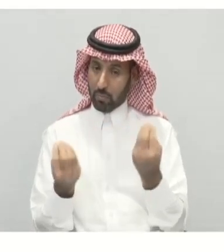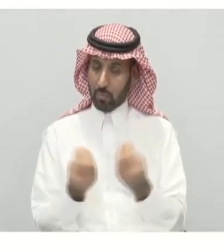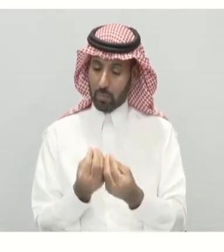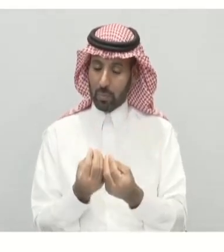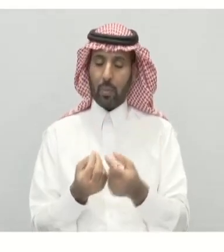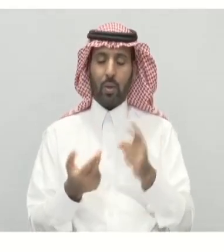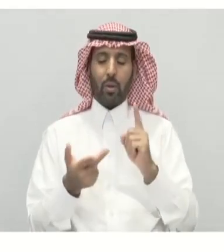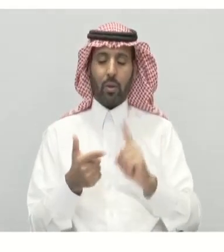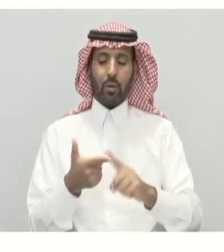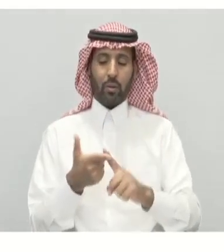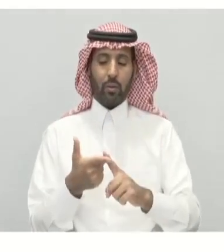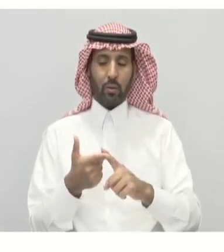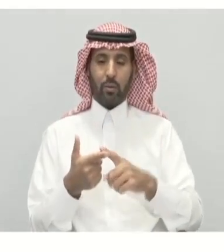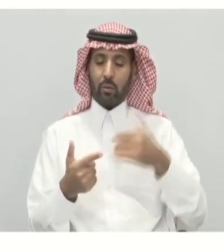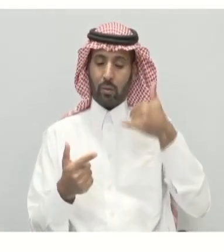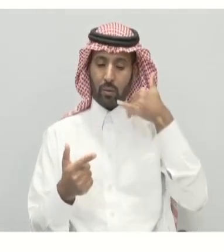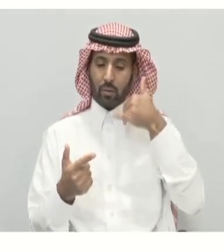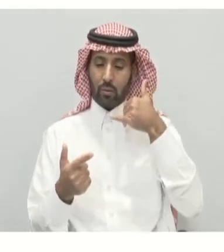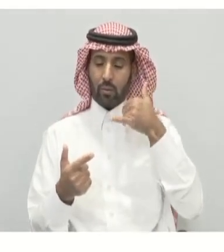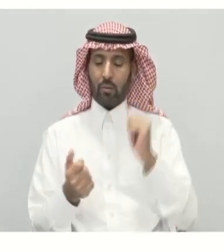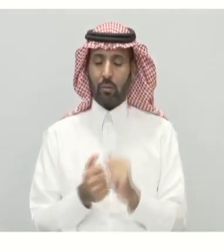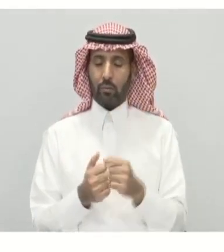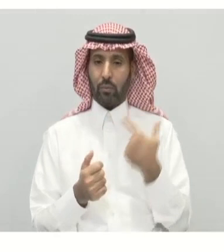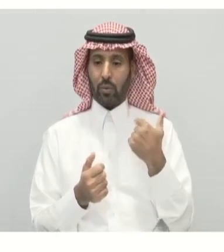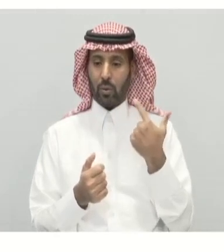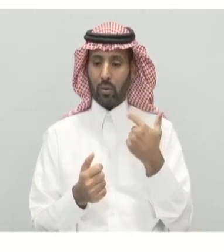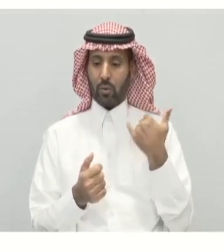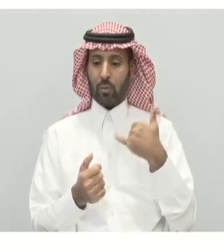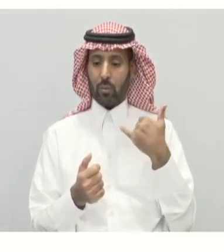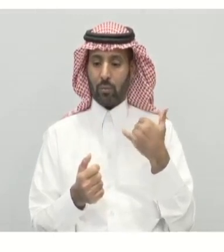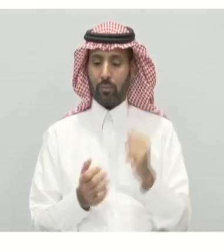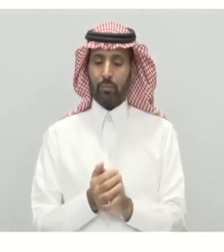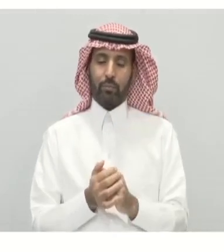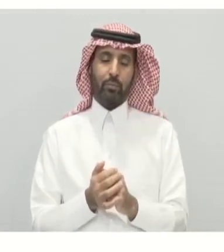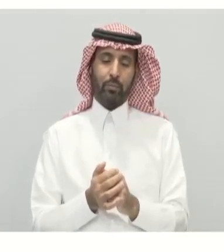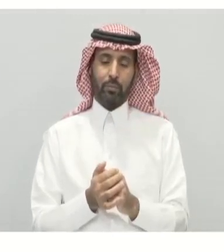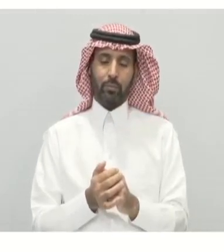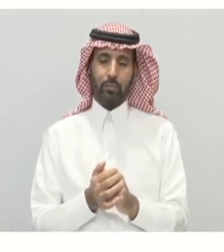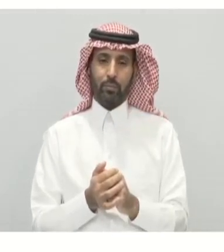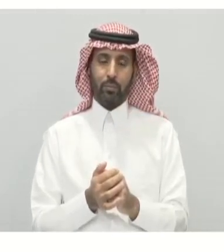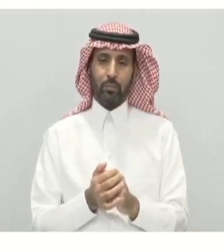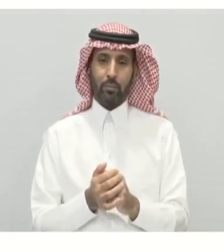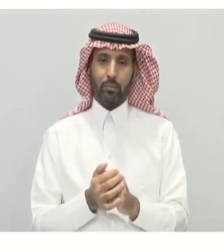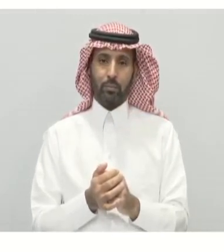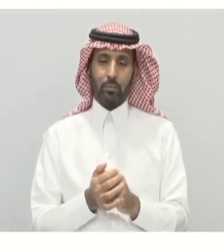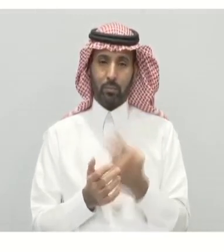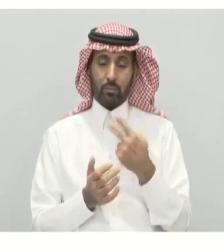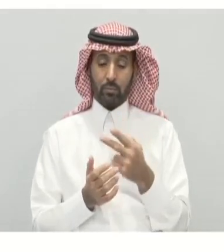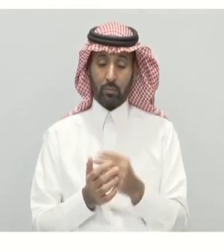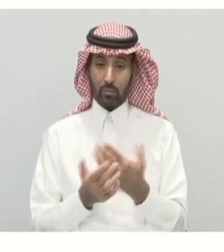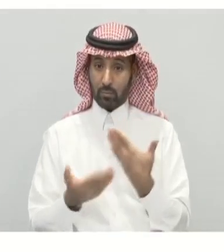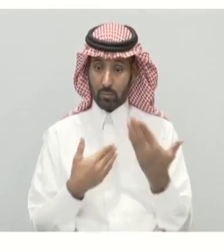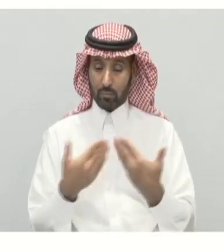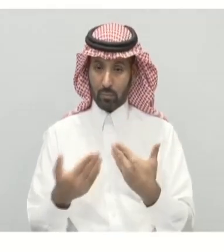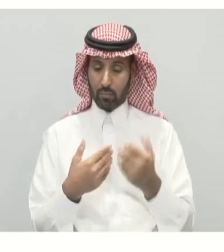the second one is for a cell phone, a mobile phone or a cell phone. Looks like they are